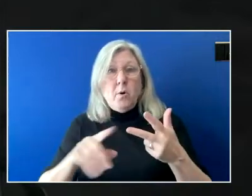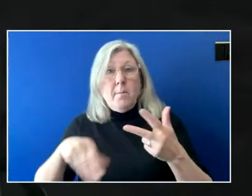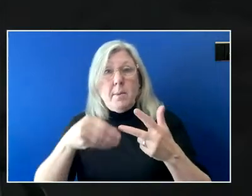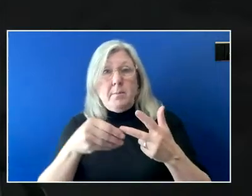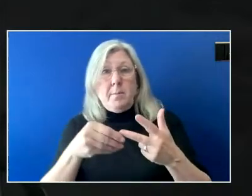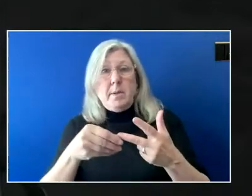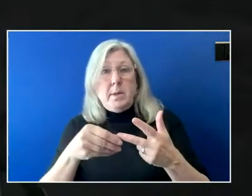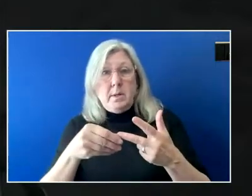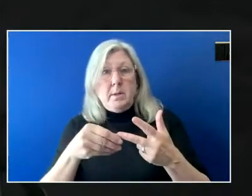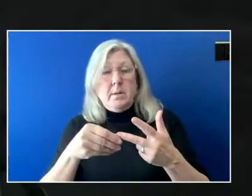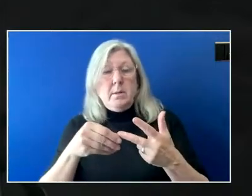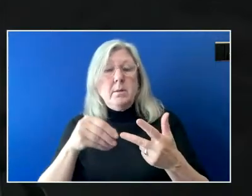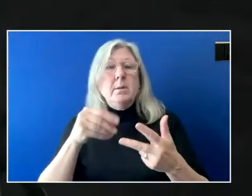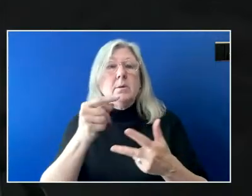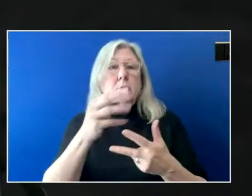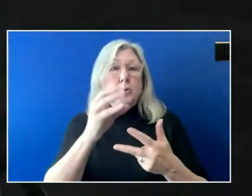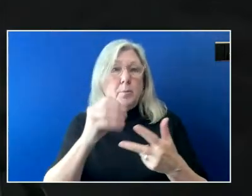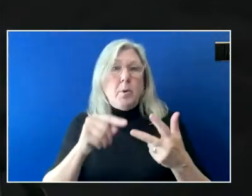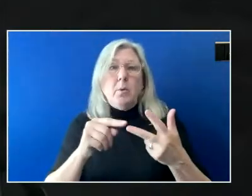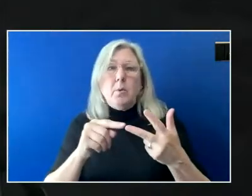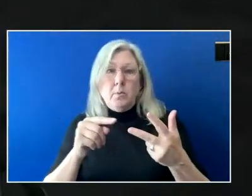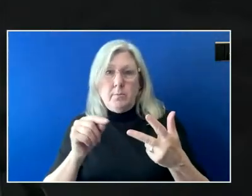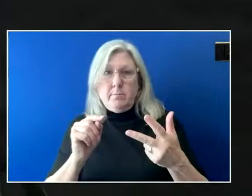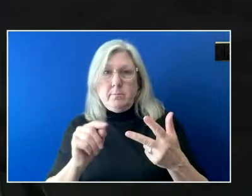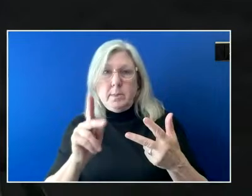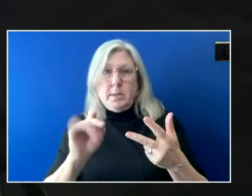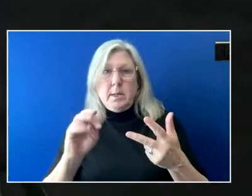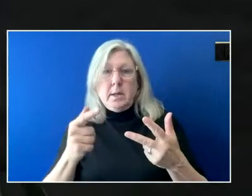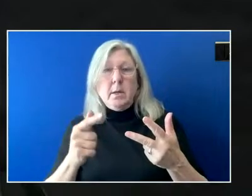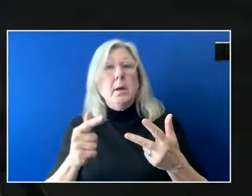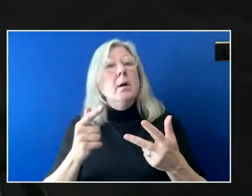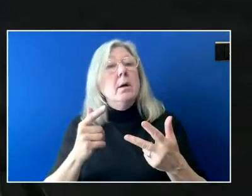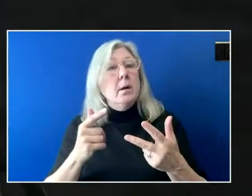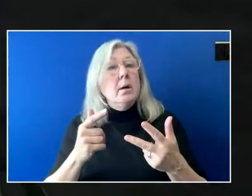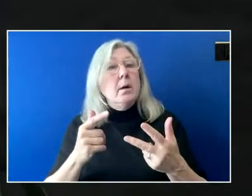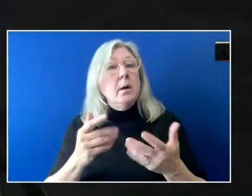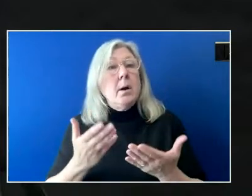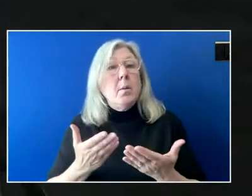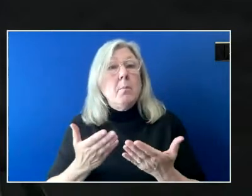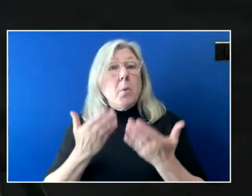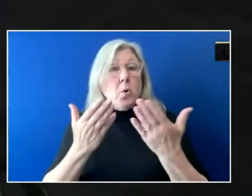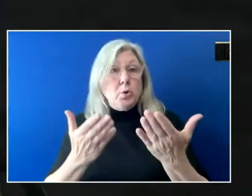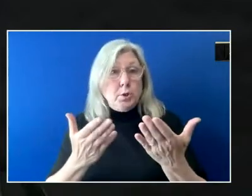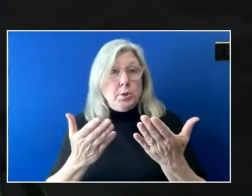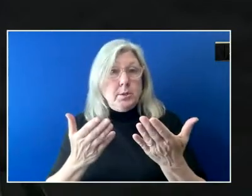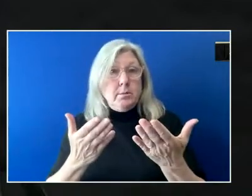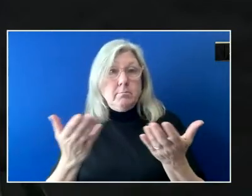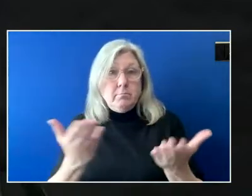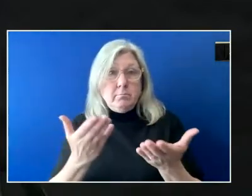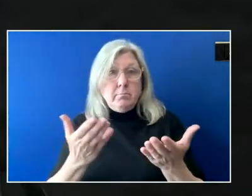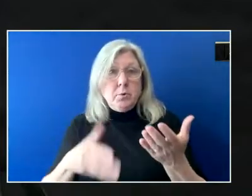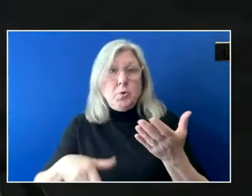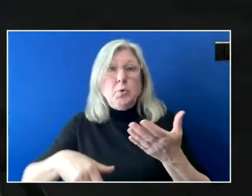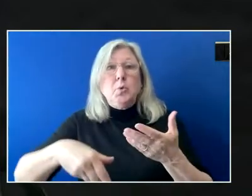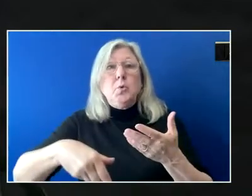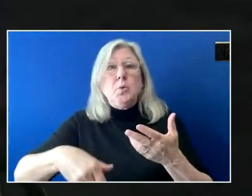question the motion on the floor is to amend